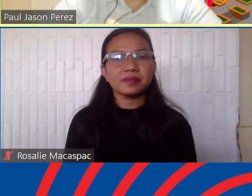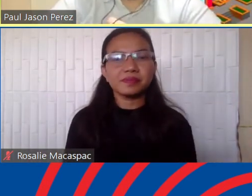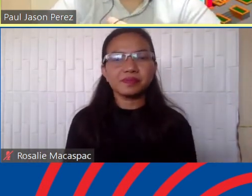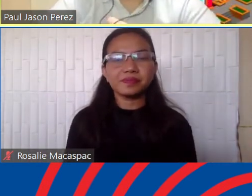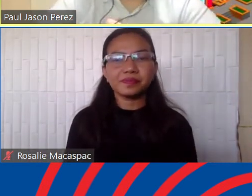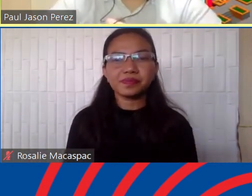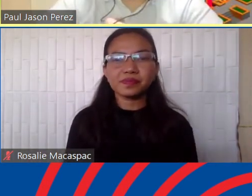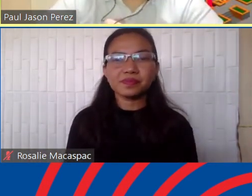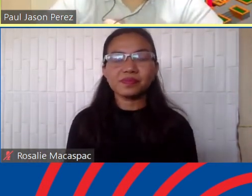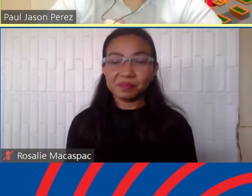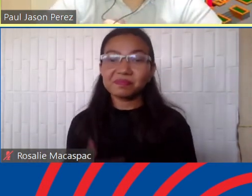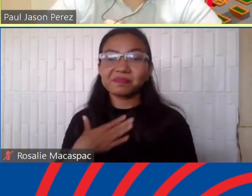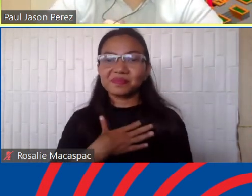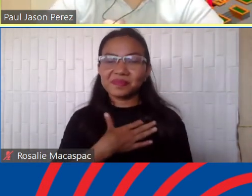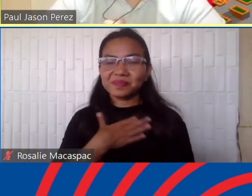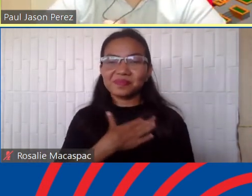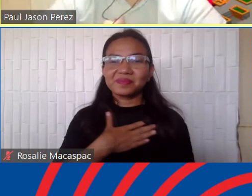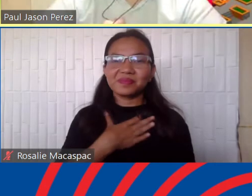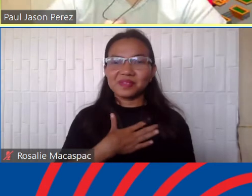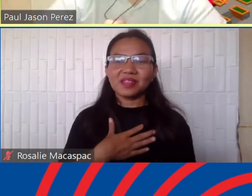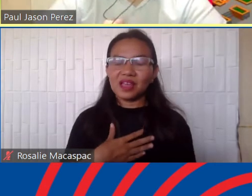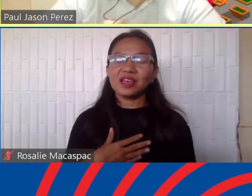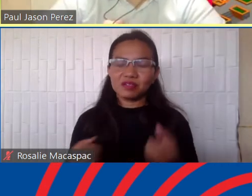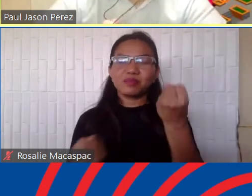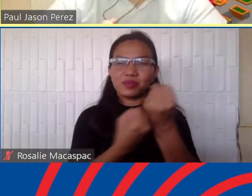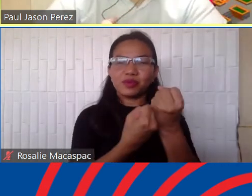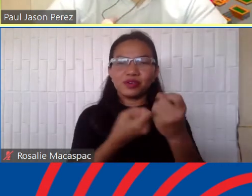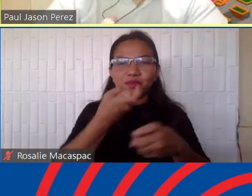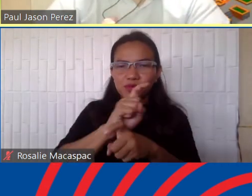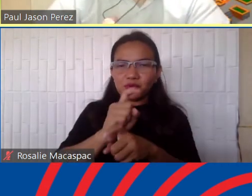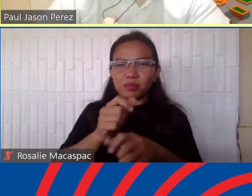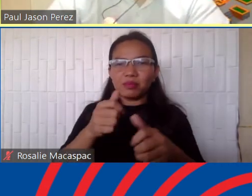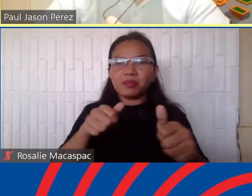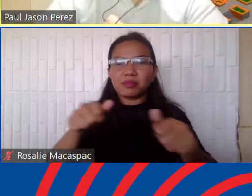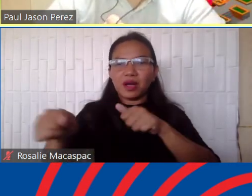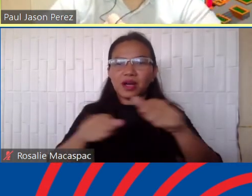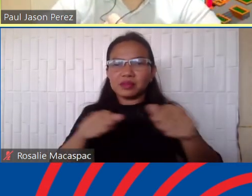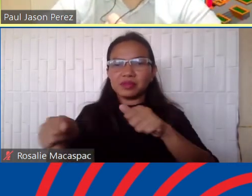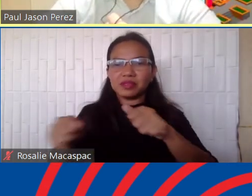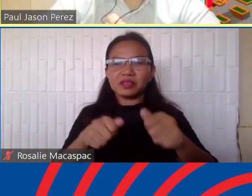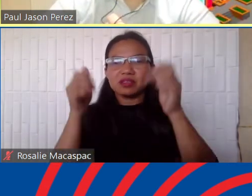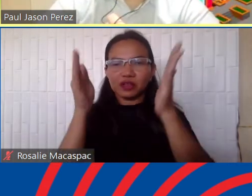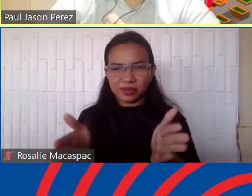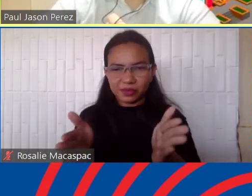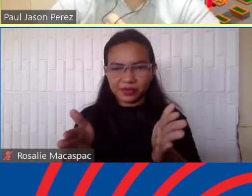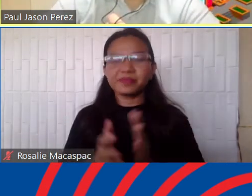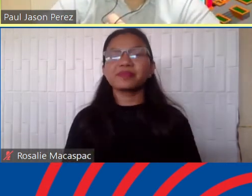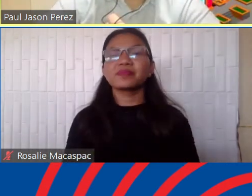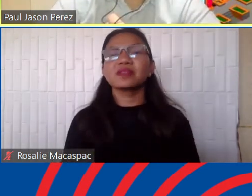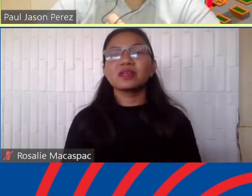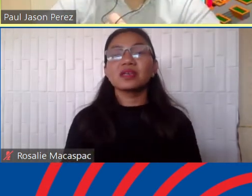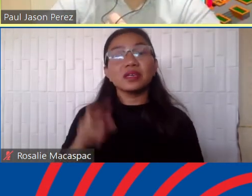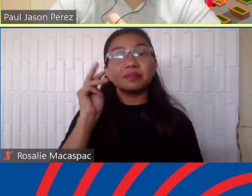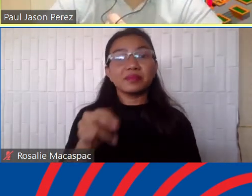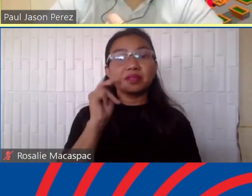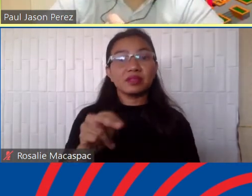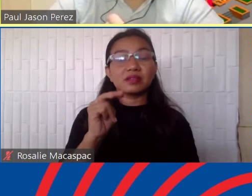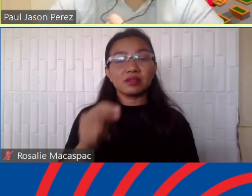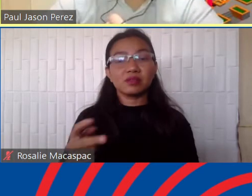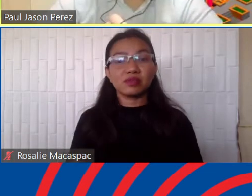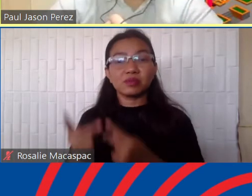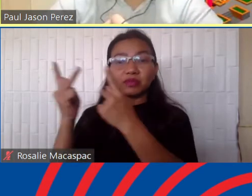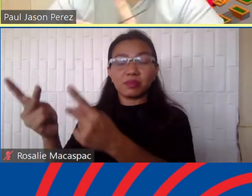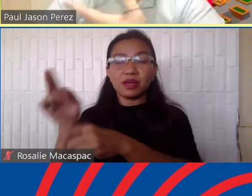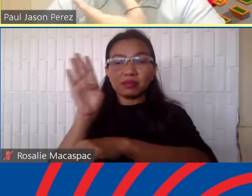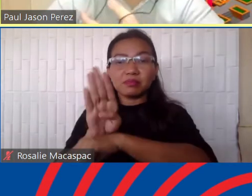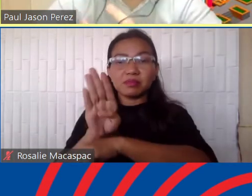Oh, I like that. Support from administration. If you need uh if you need to provide a business